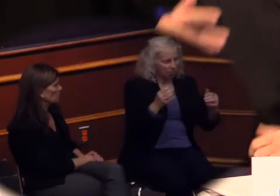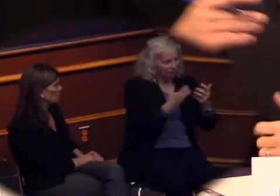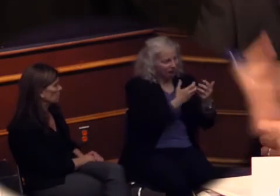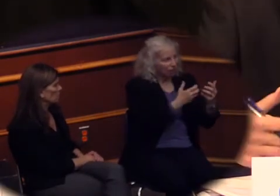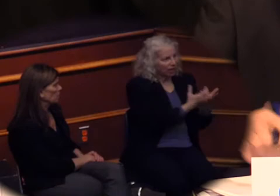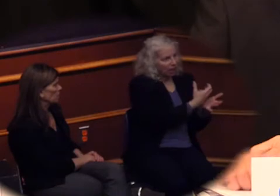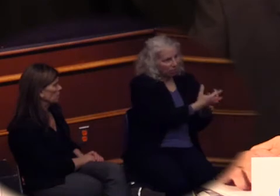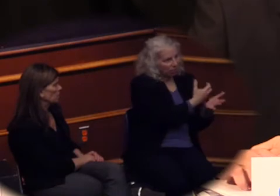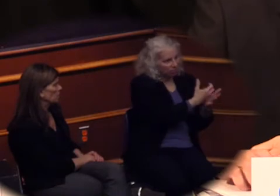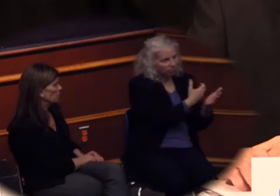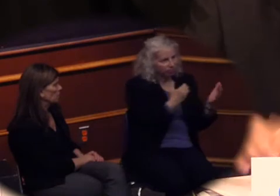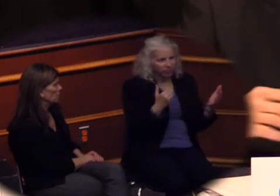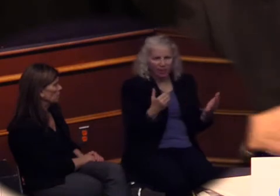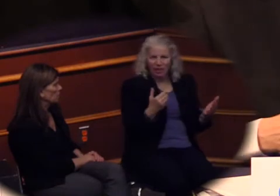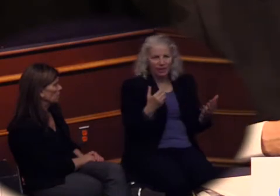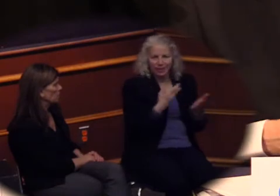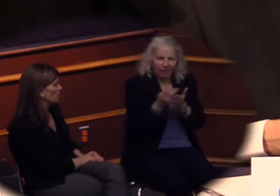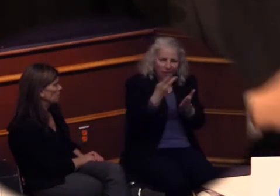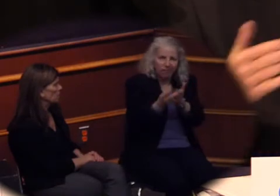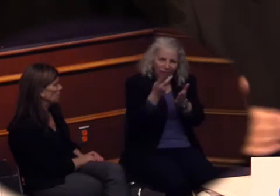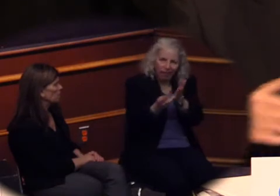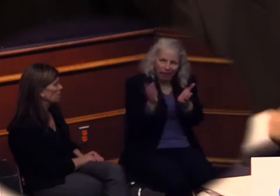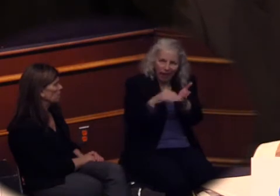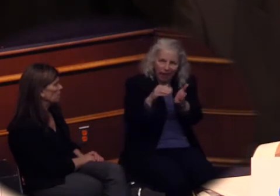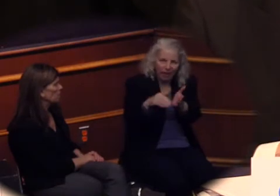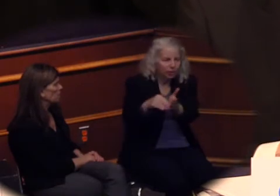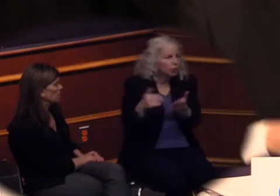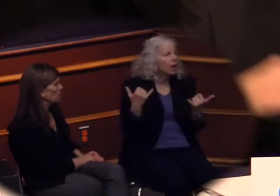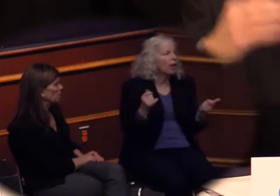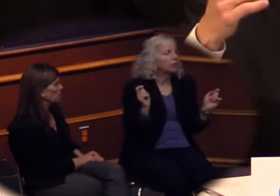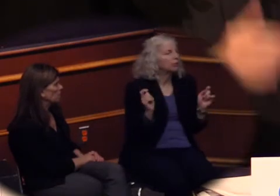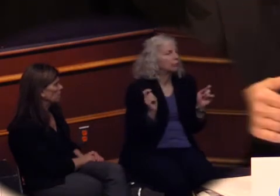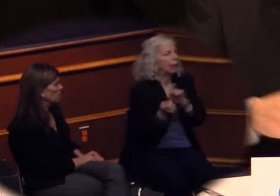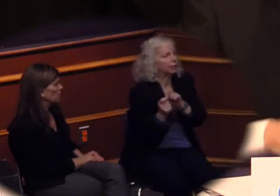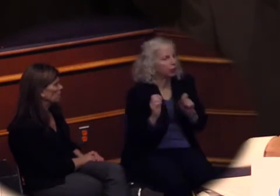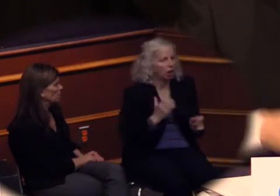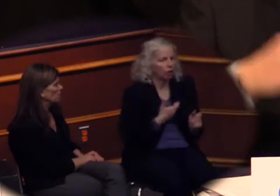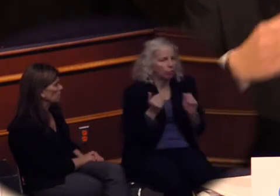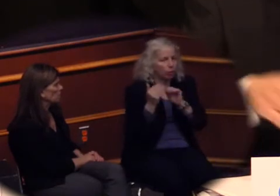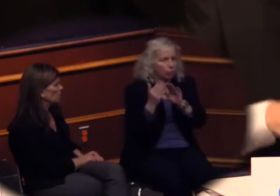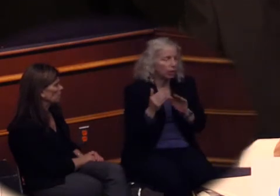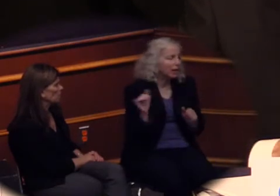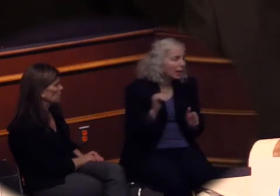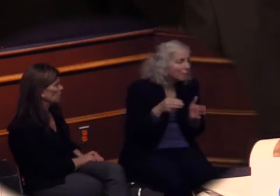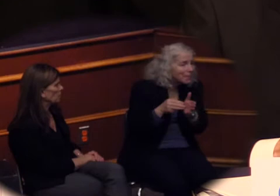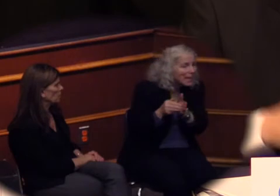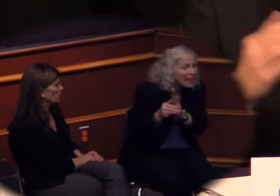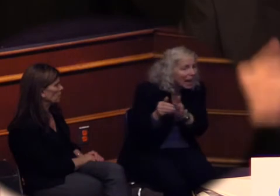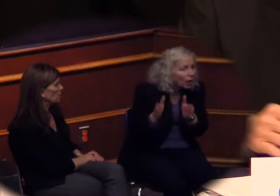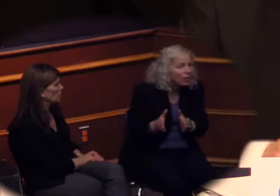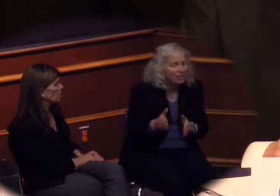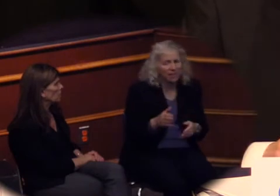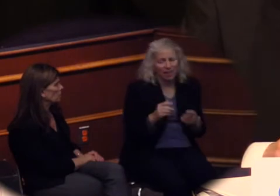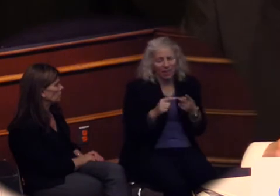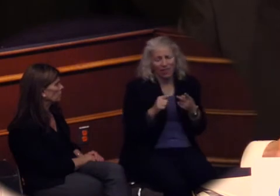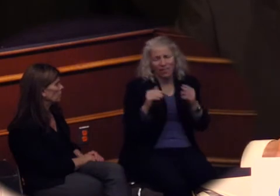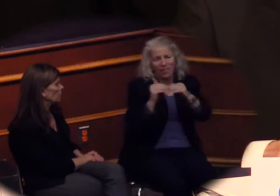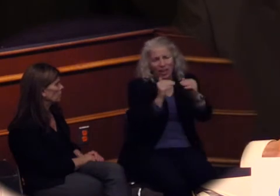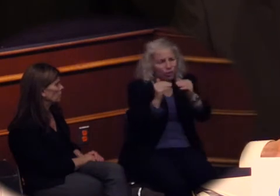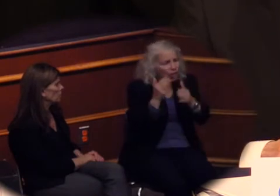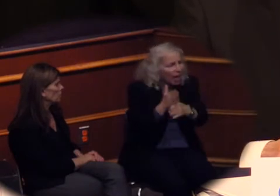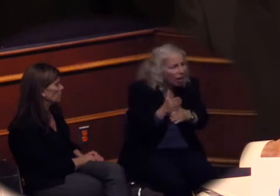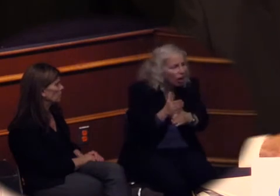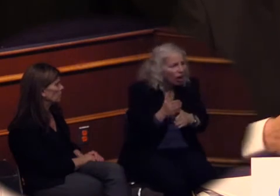are various ways to introduce a modified approach to the tax. The millionaire's tax or fair share tax I completely support.